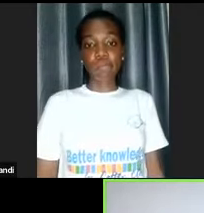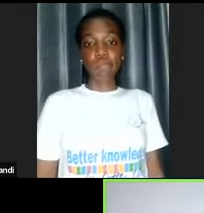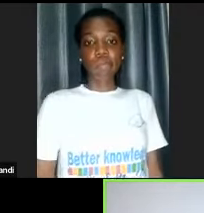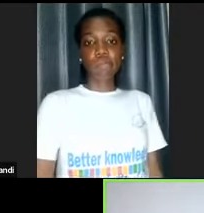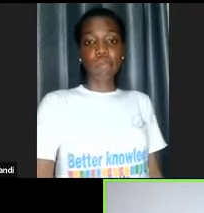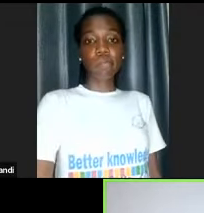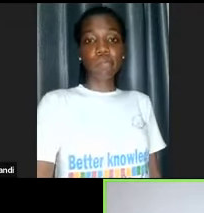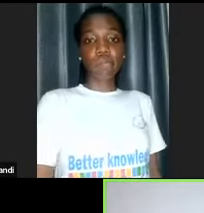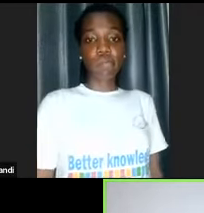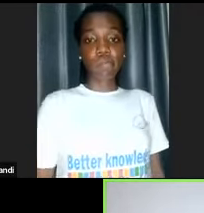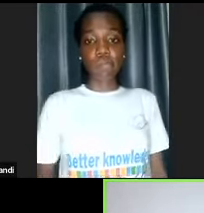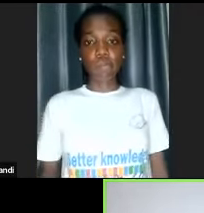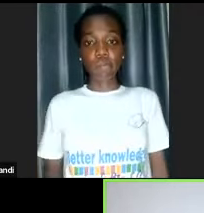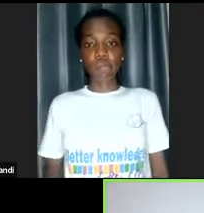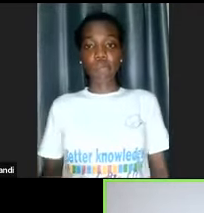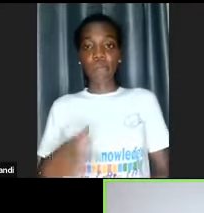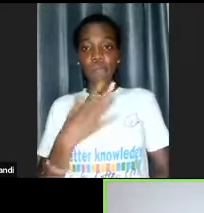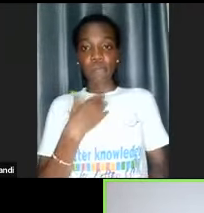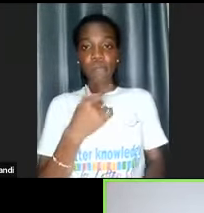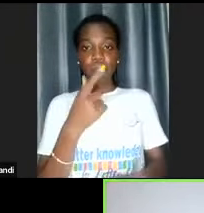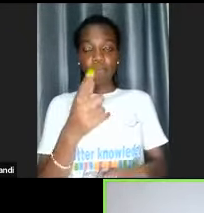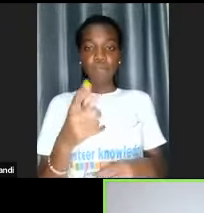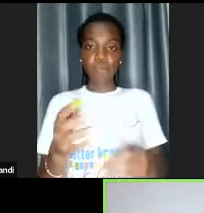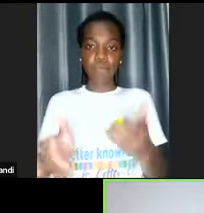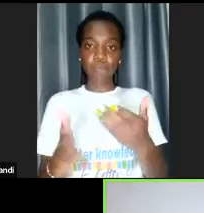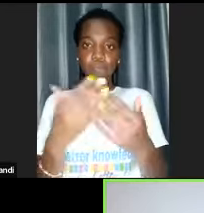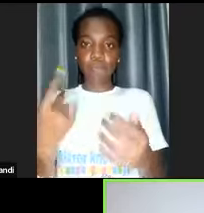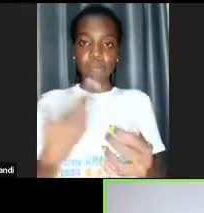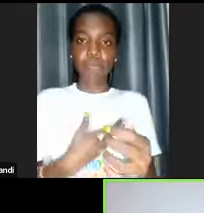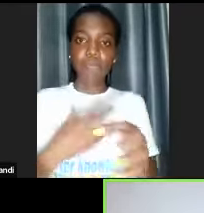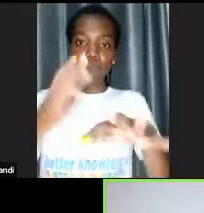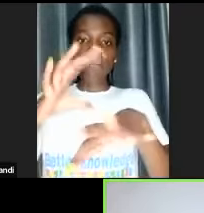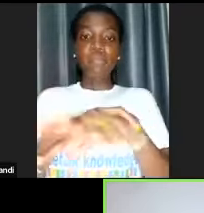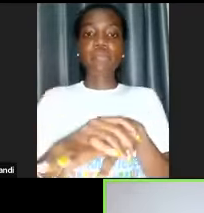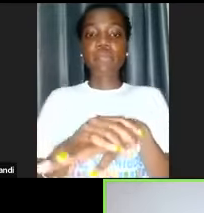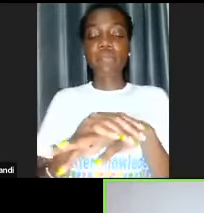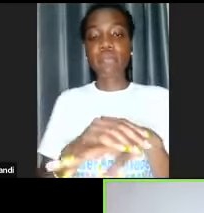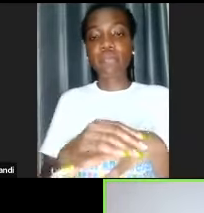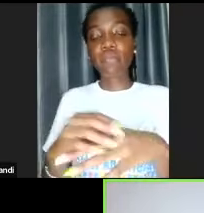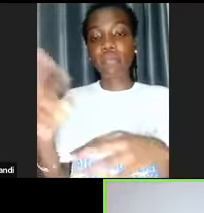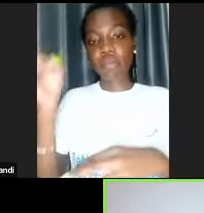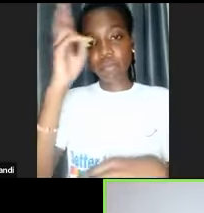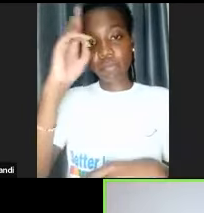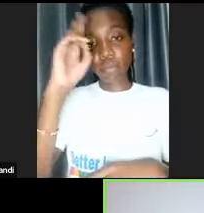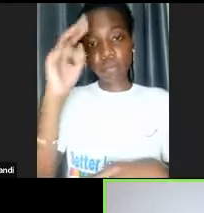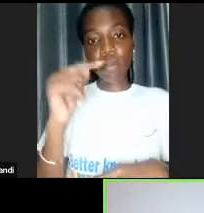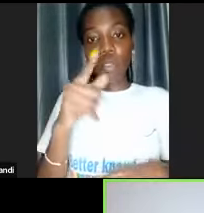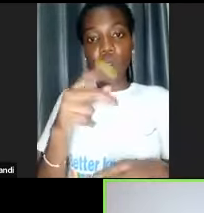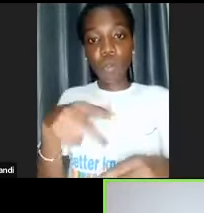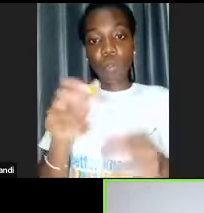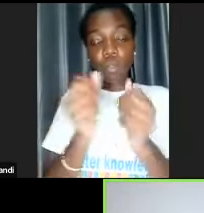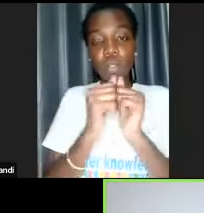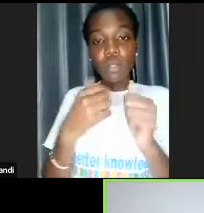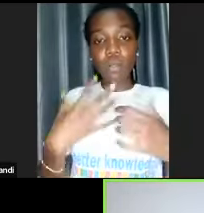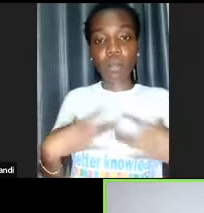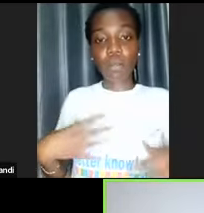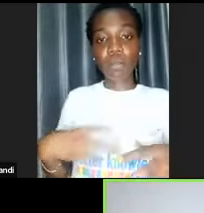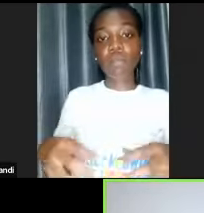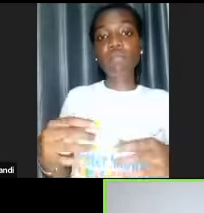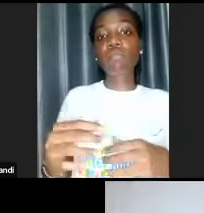Like you to help us achieve our purpose. So thank you very much. Do you work with people to actualize their purpose? Is the question by